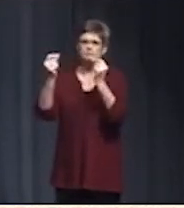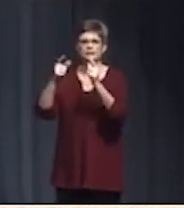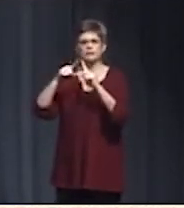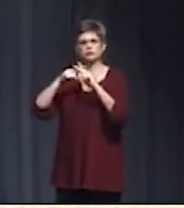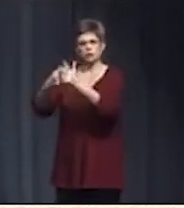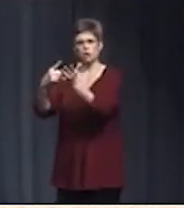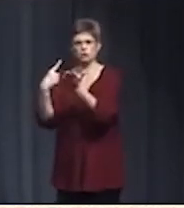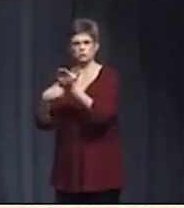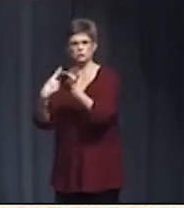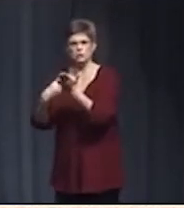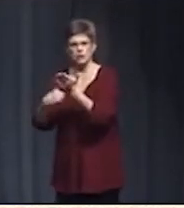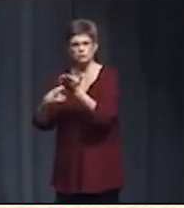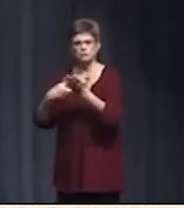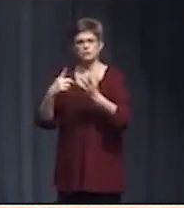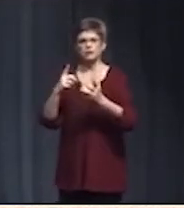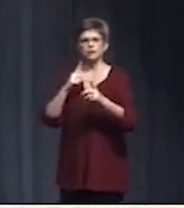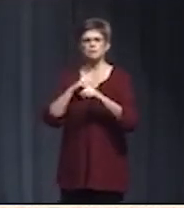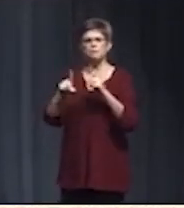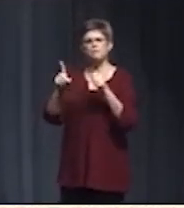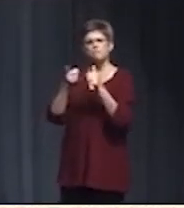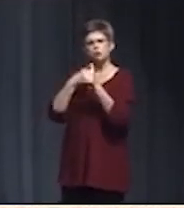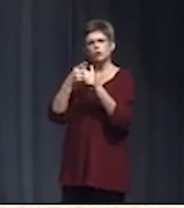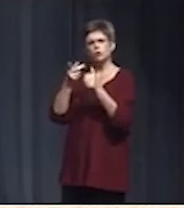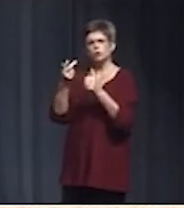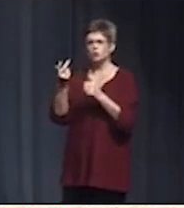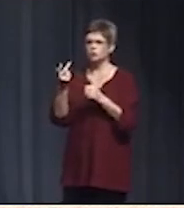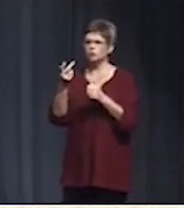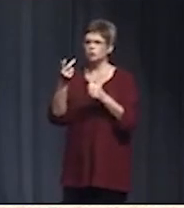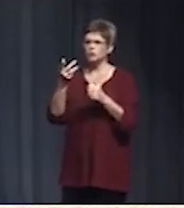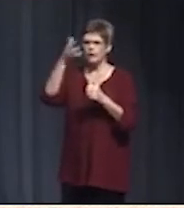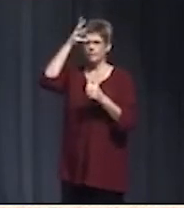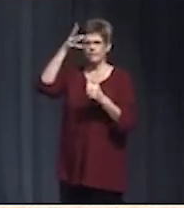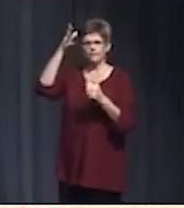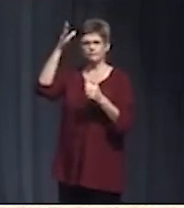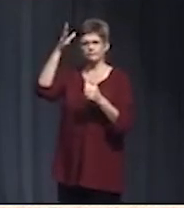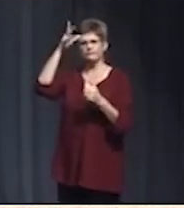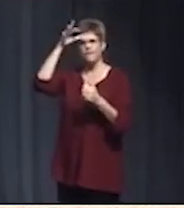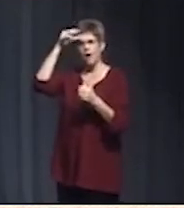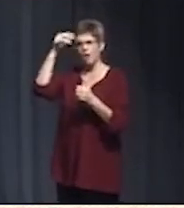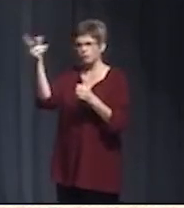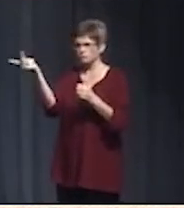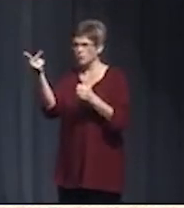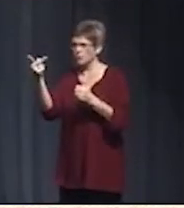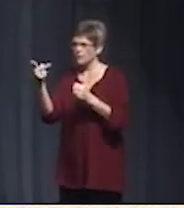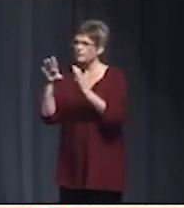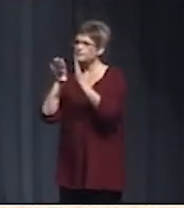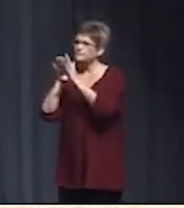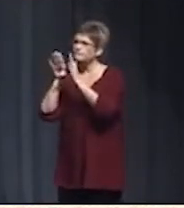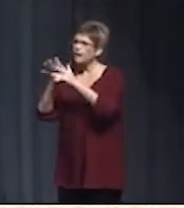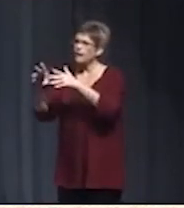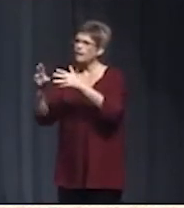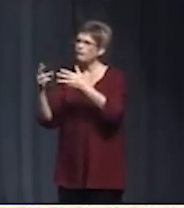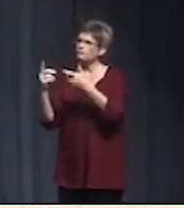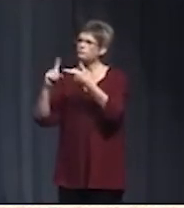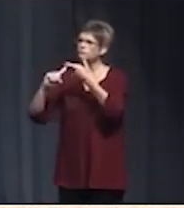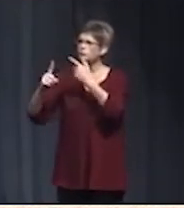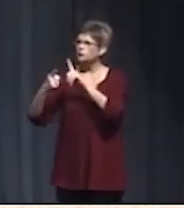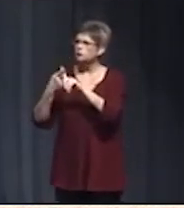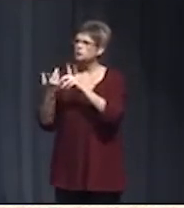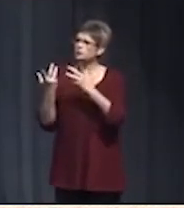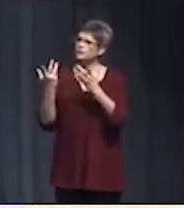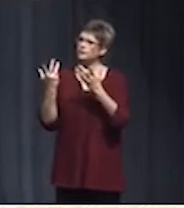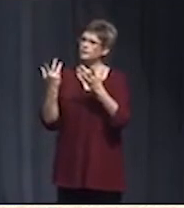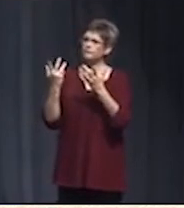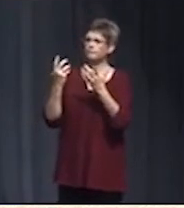But if you let them develop that friendship and put them in positions where over a period of a couple of months where those two dads or group of